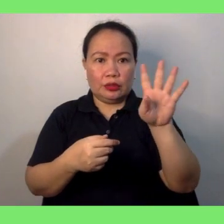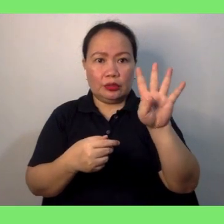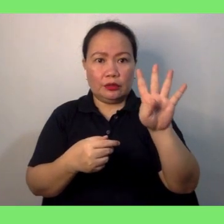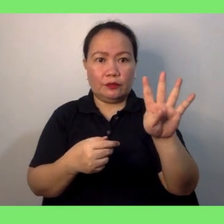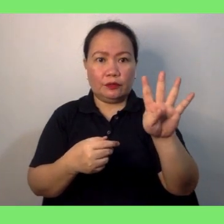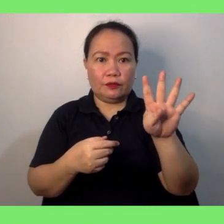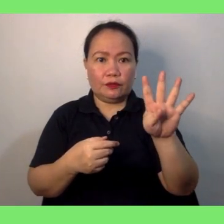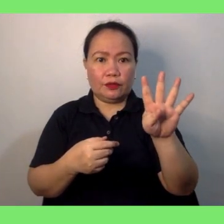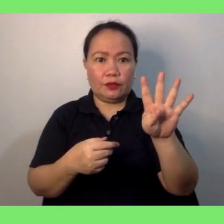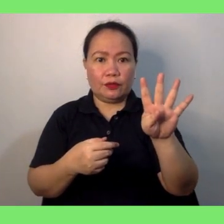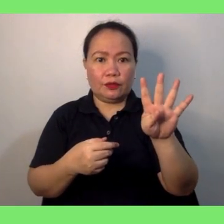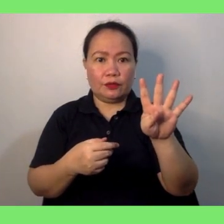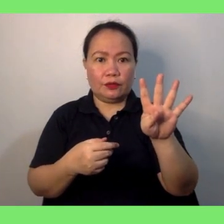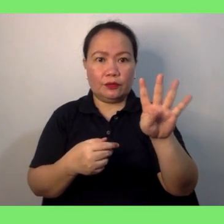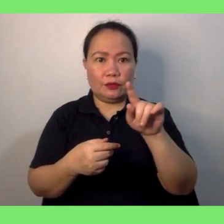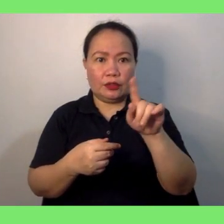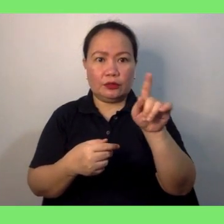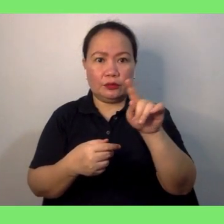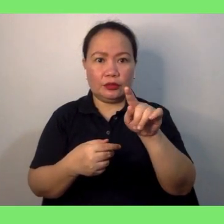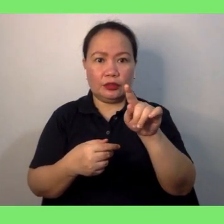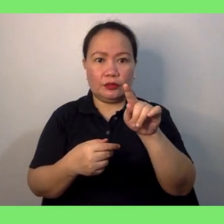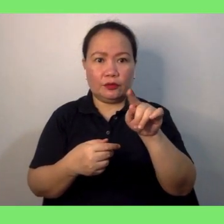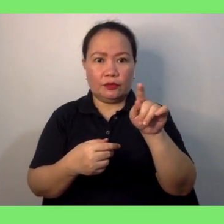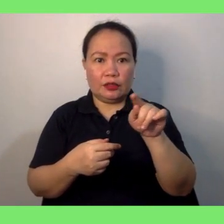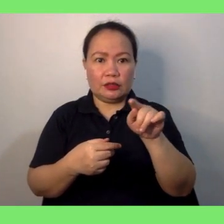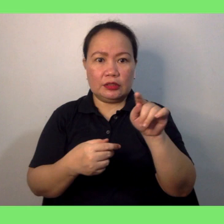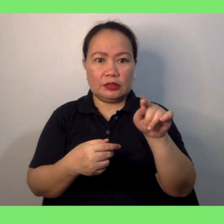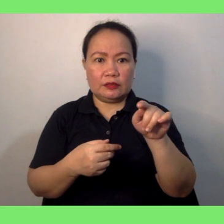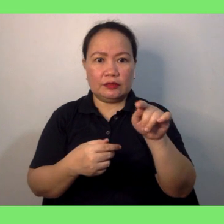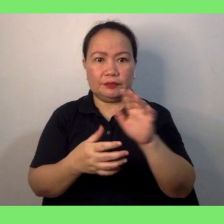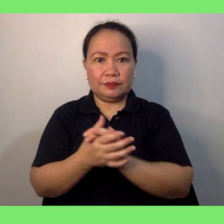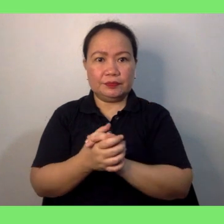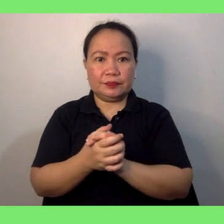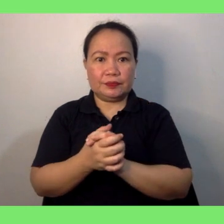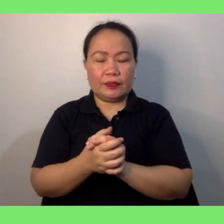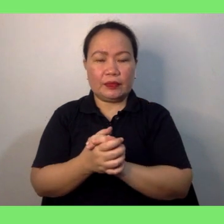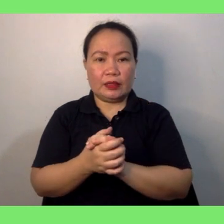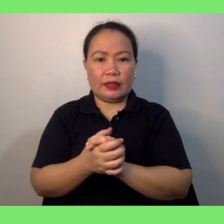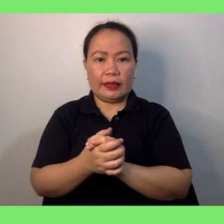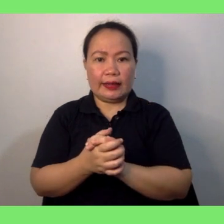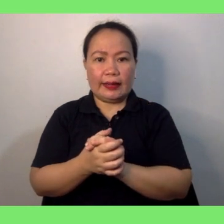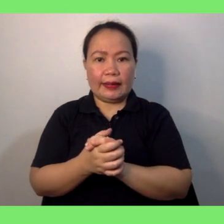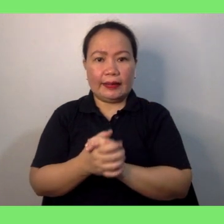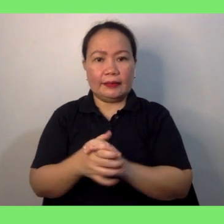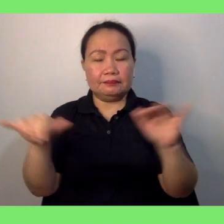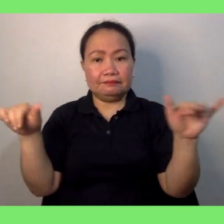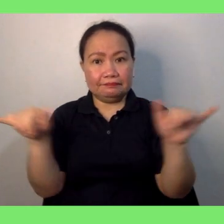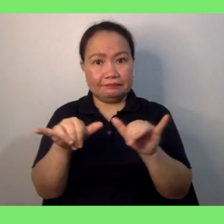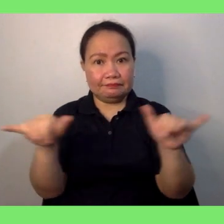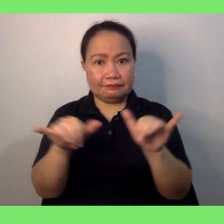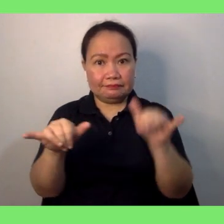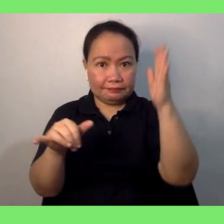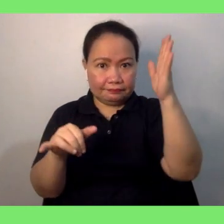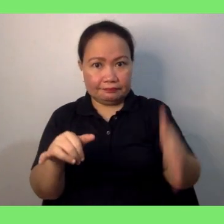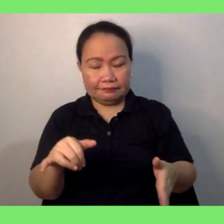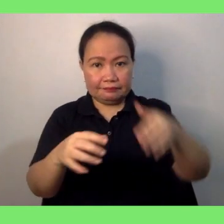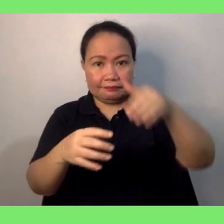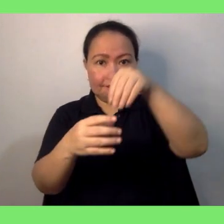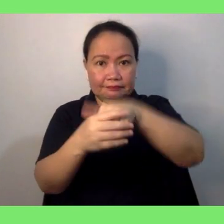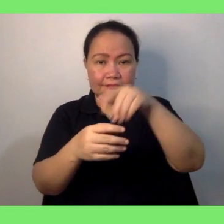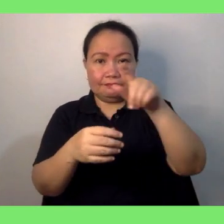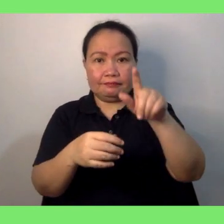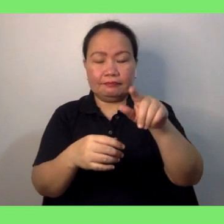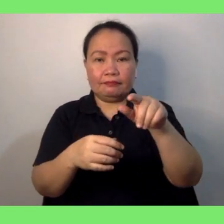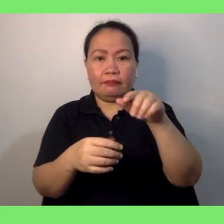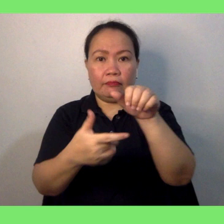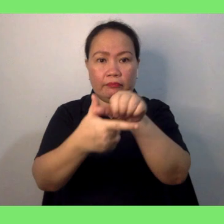angles, interior angles on the same side, or in some other books, ang tawag nila dito ay same side interior angles.